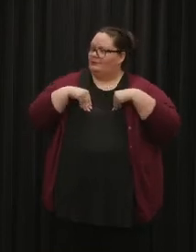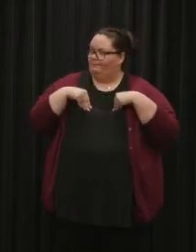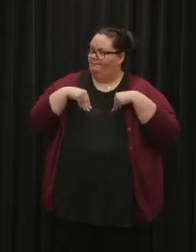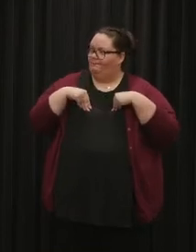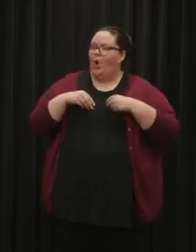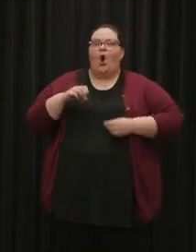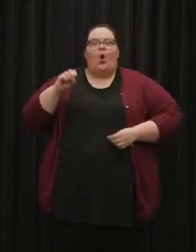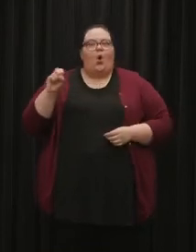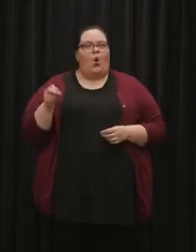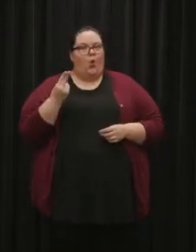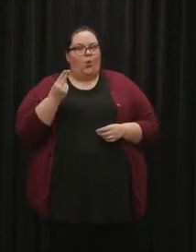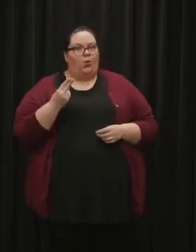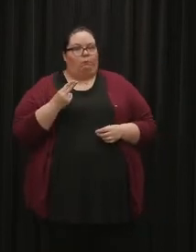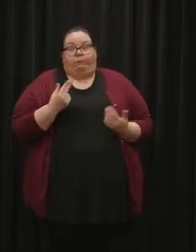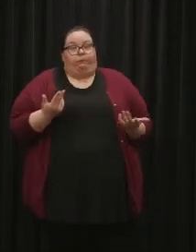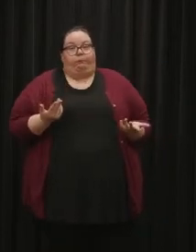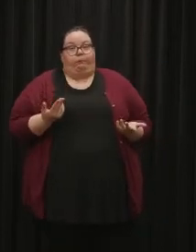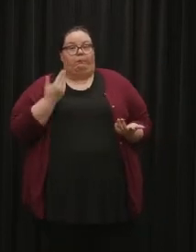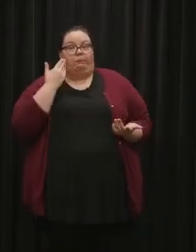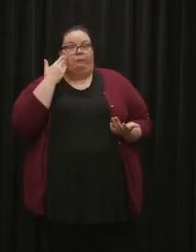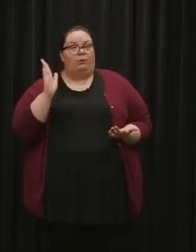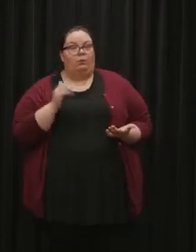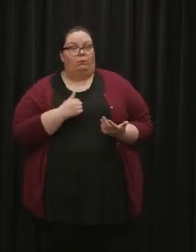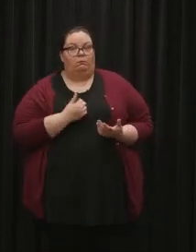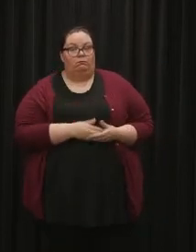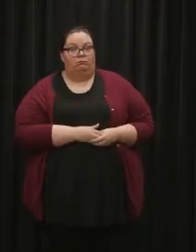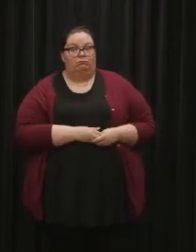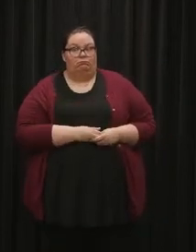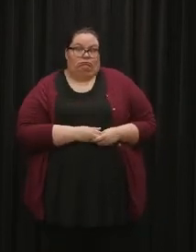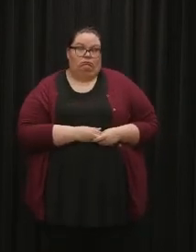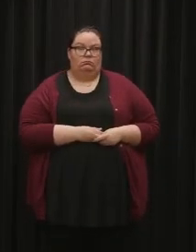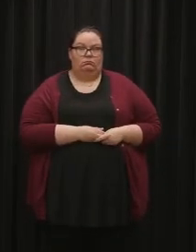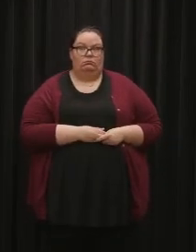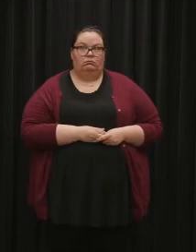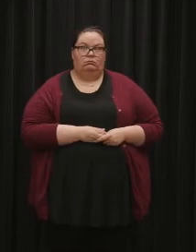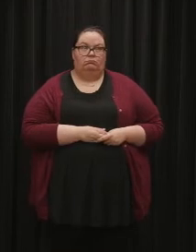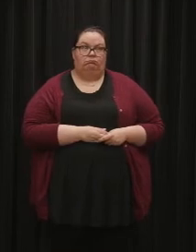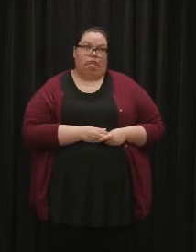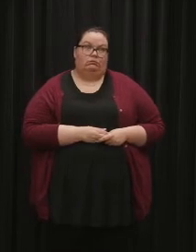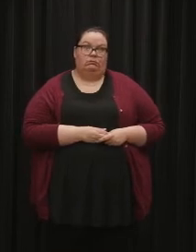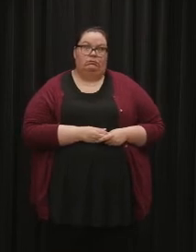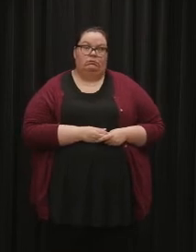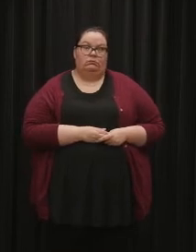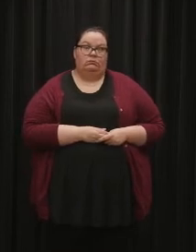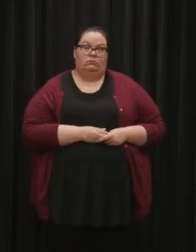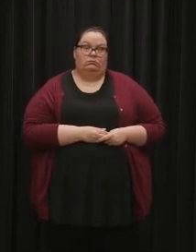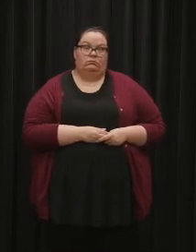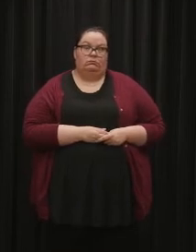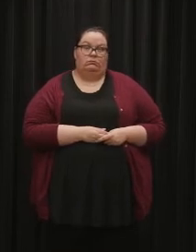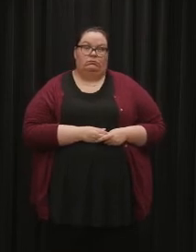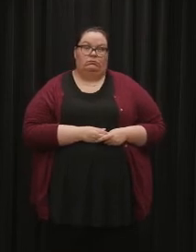take it? Oh, I don't have that number, but I'm assuming that there would have been at least